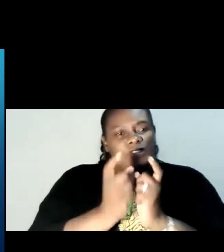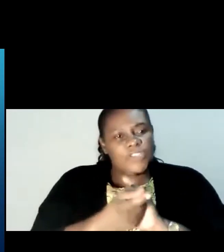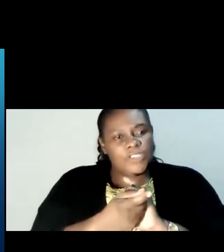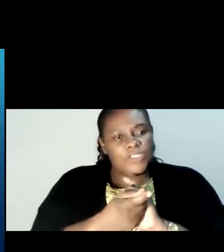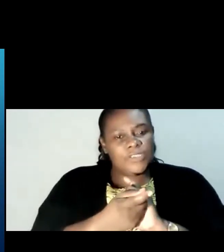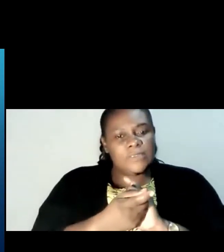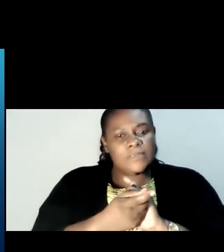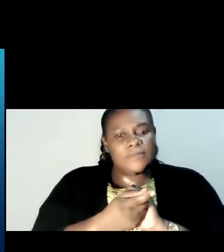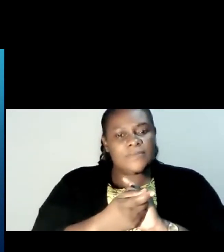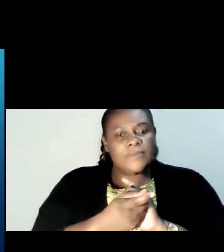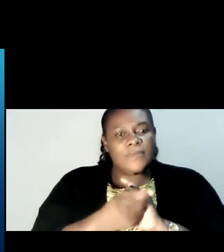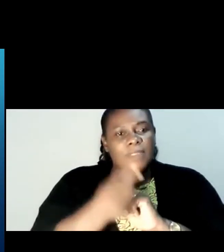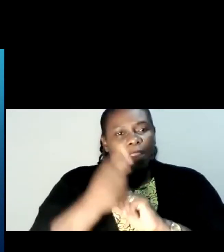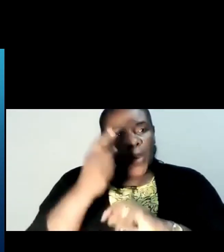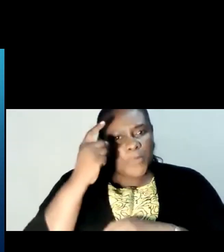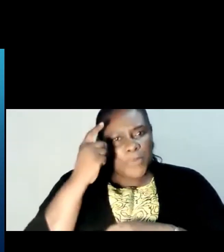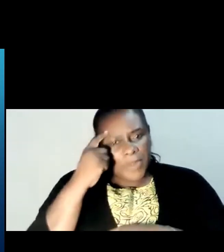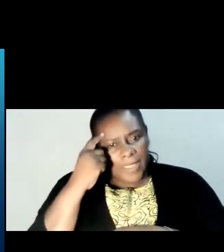right. Well,